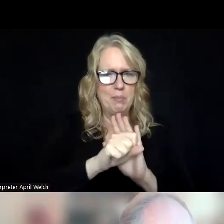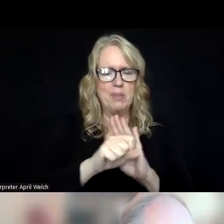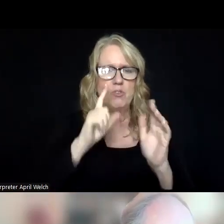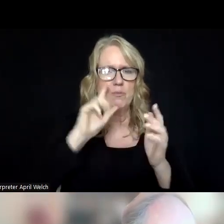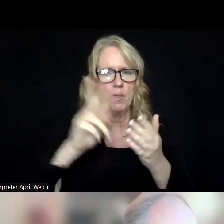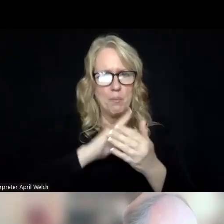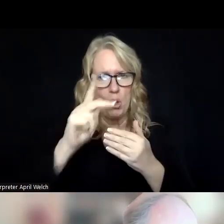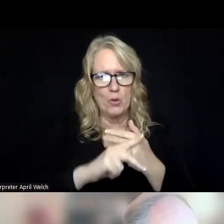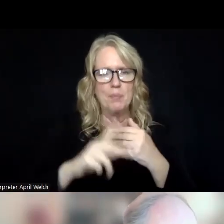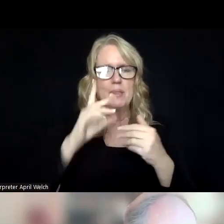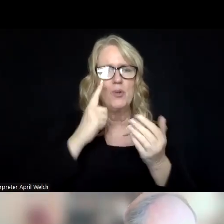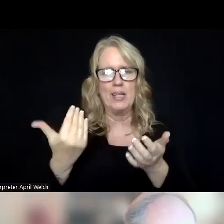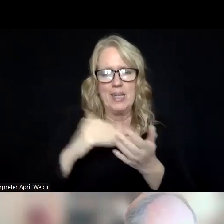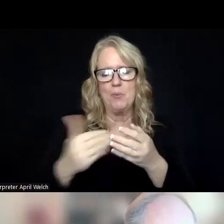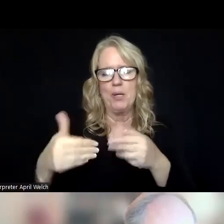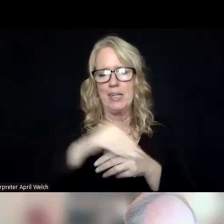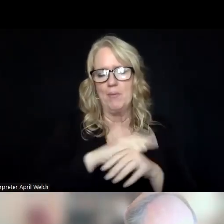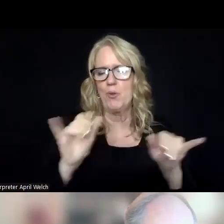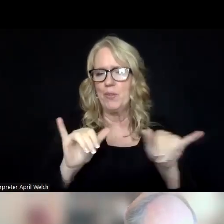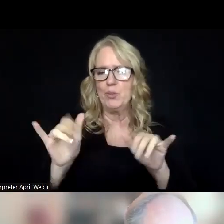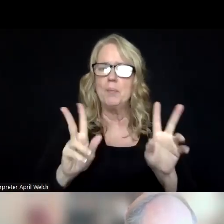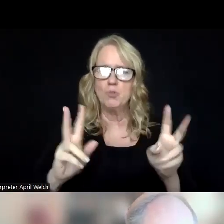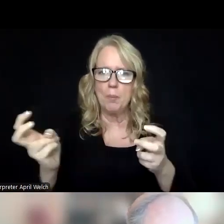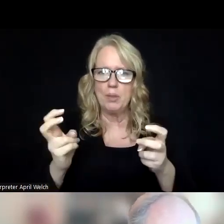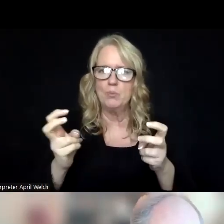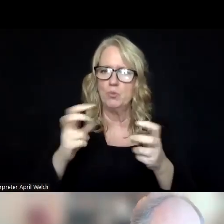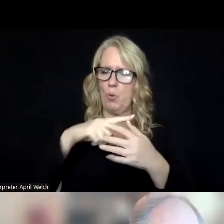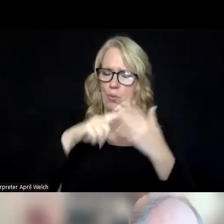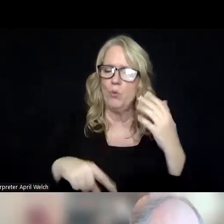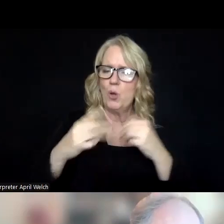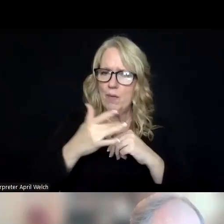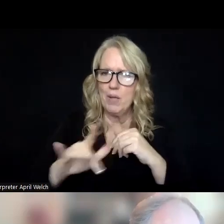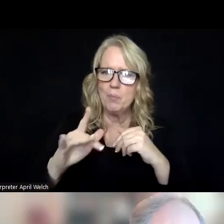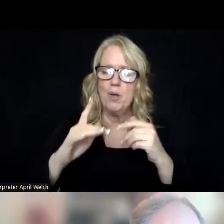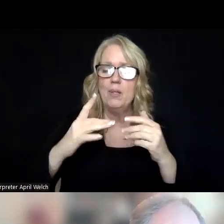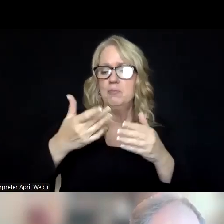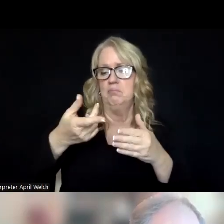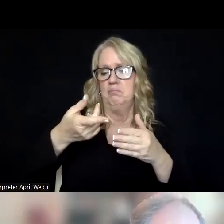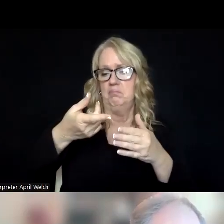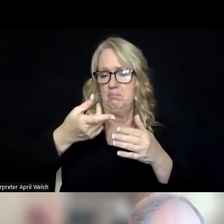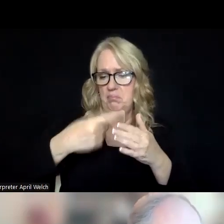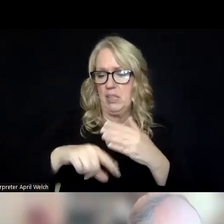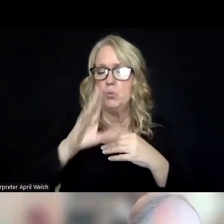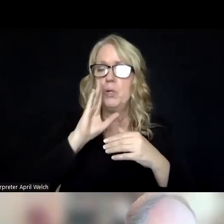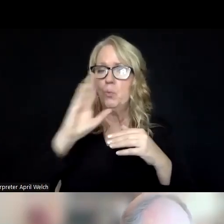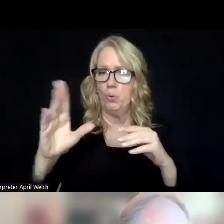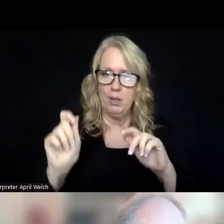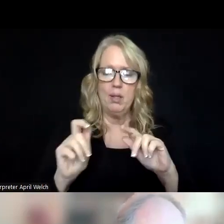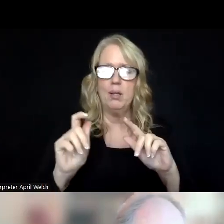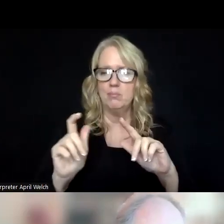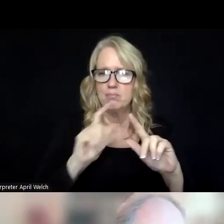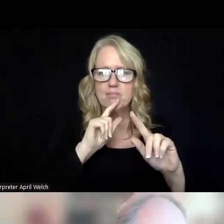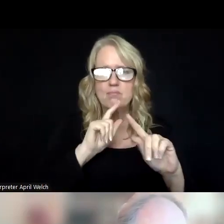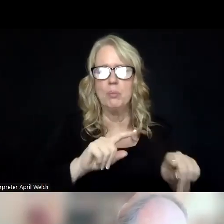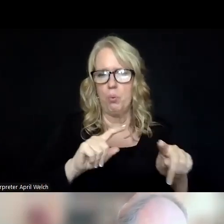programs that again covers those same sort of topics. So those are available. And then in the next week or so, we'll be putting up a report on